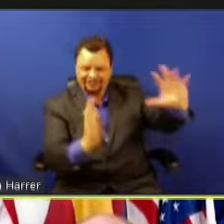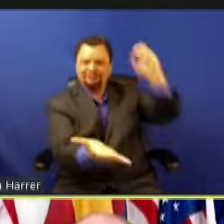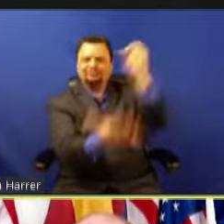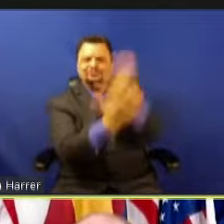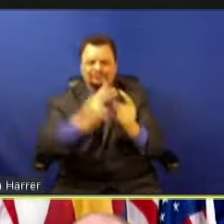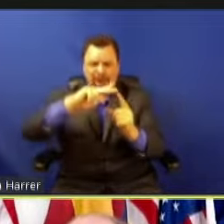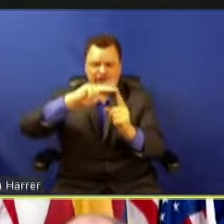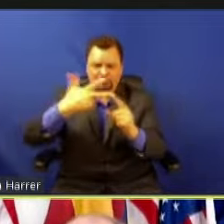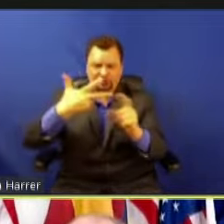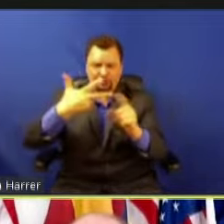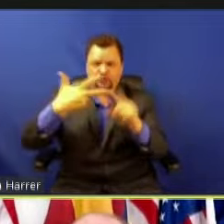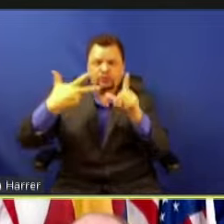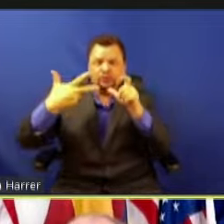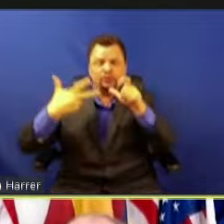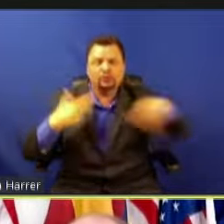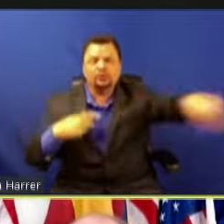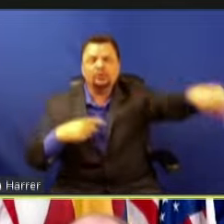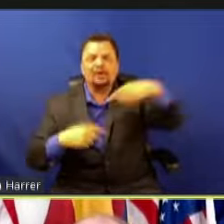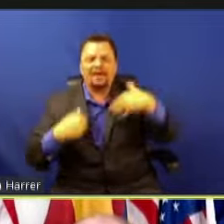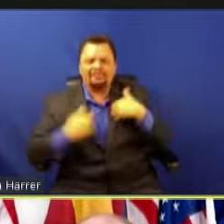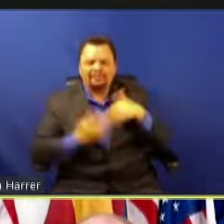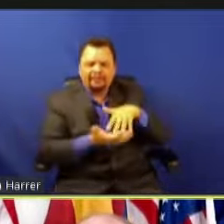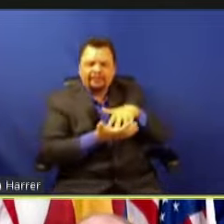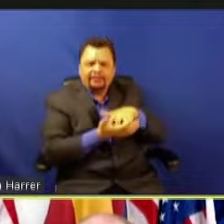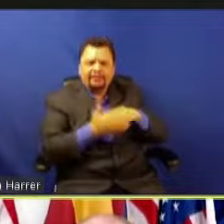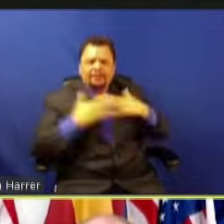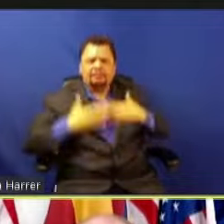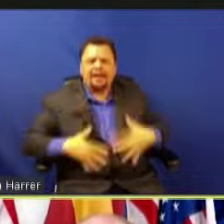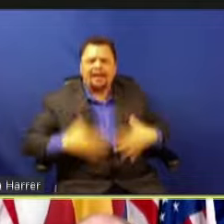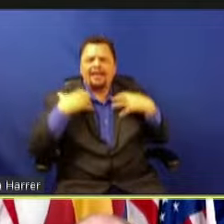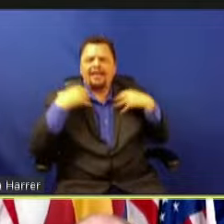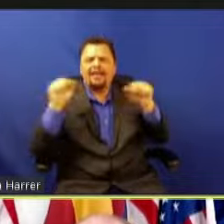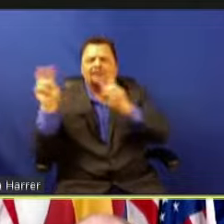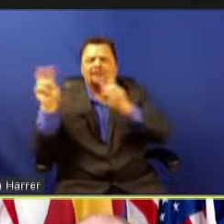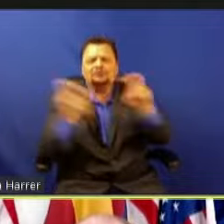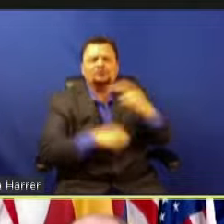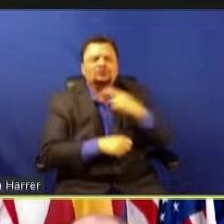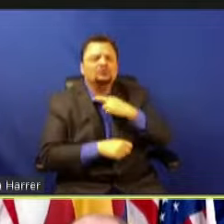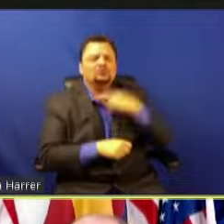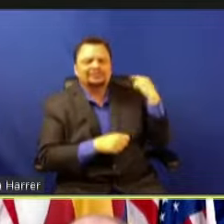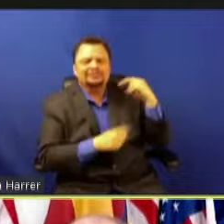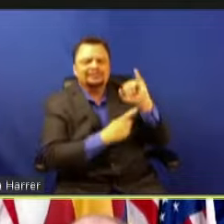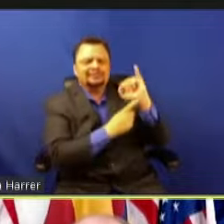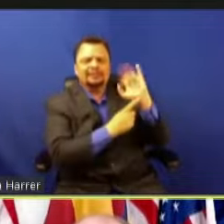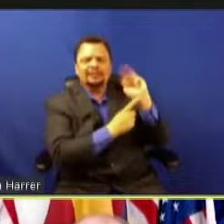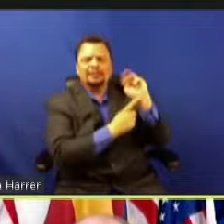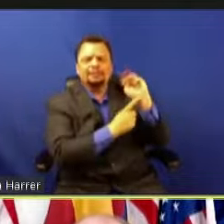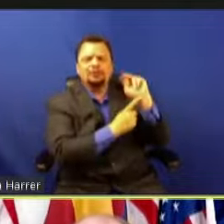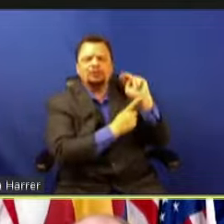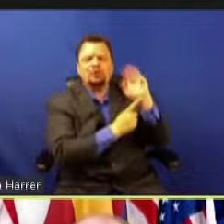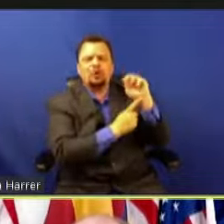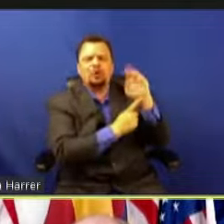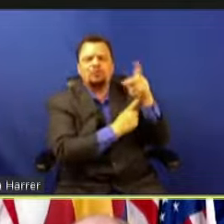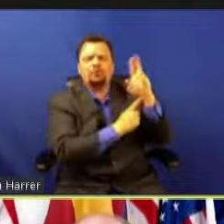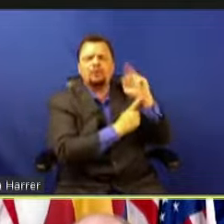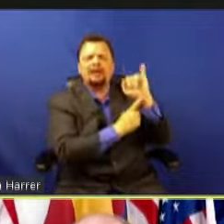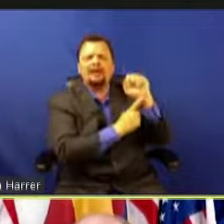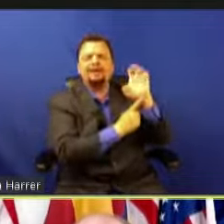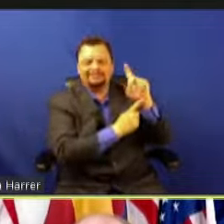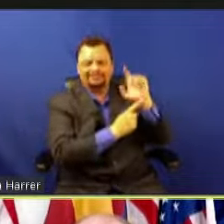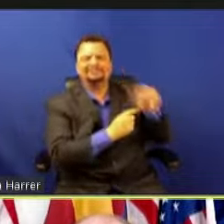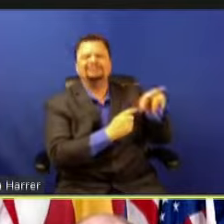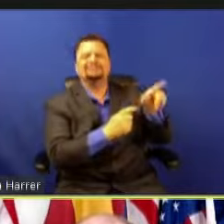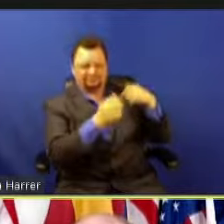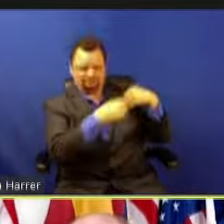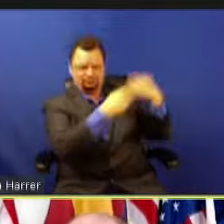has a weak immune system, really breaking down any barrier to getting that third dose. We made it so Coloradans could simply self-report